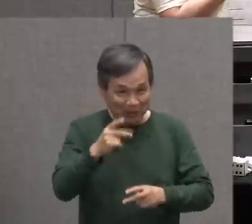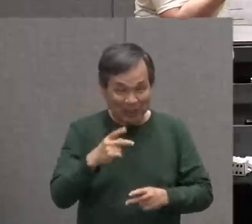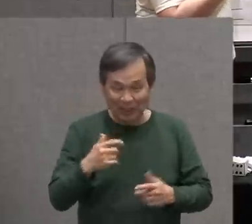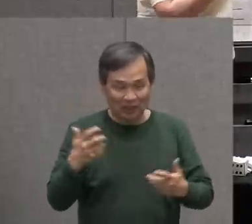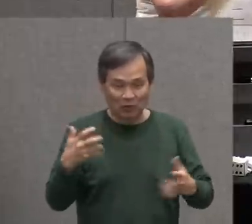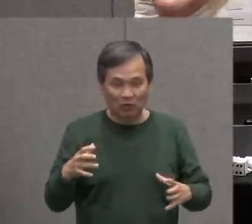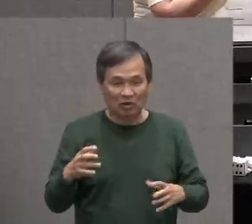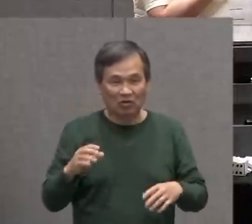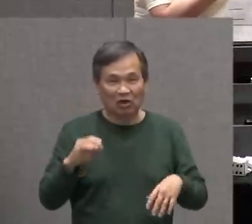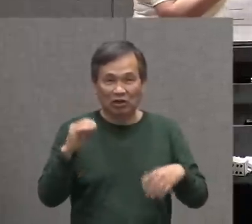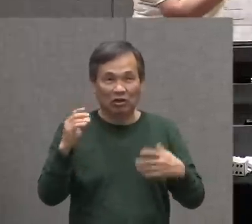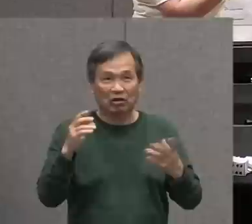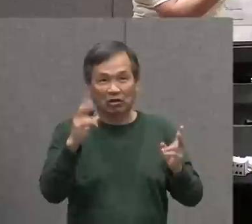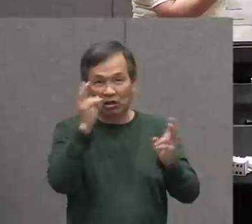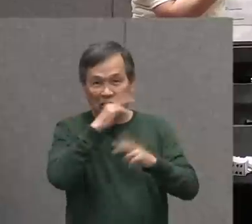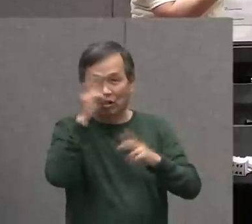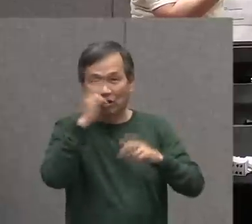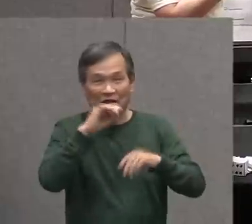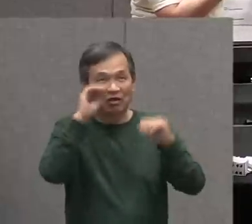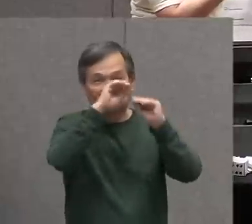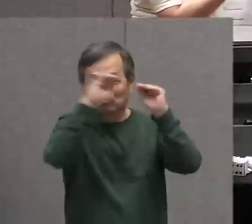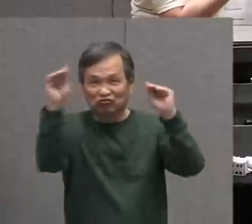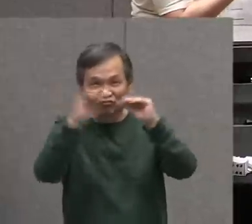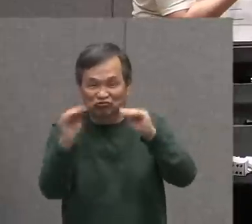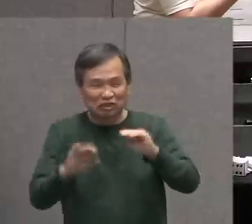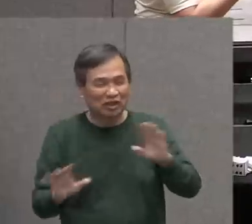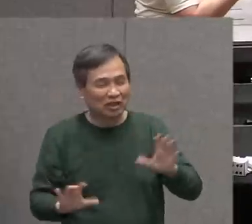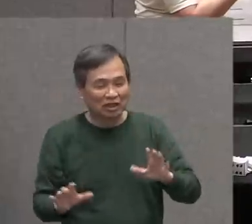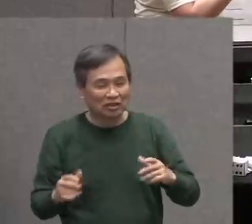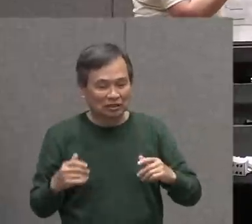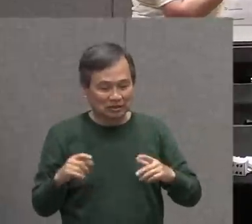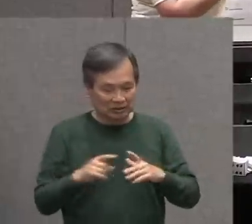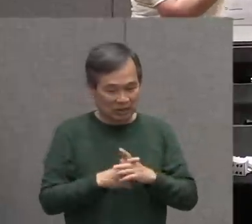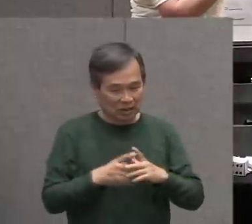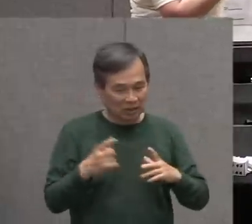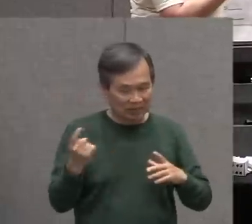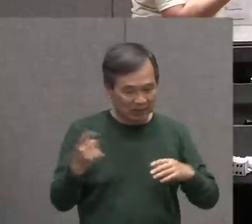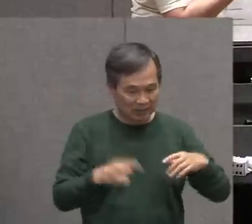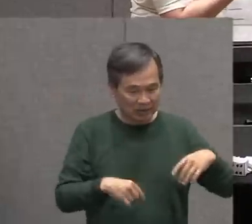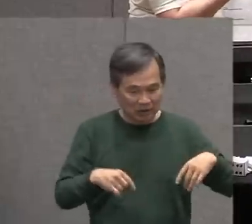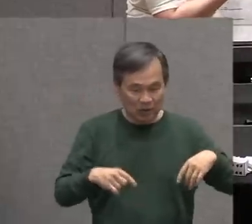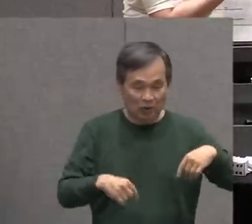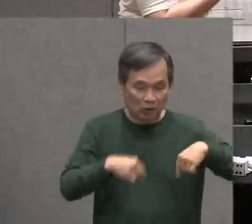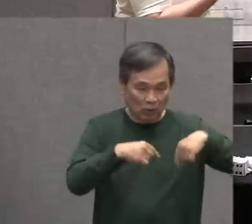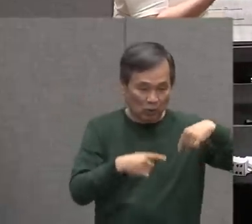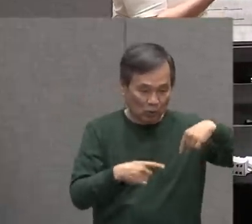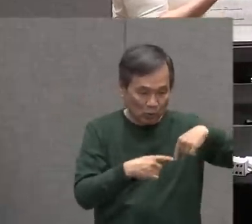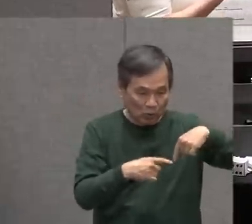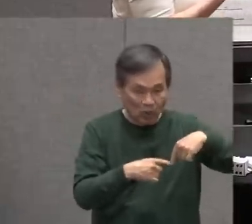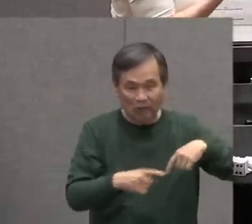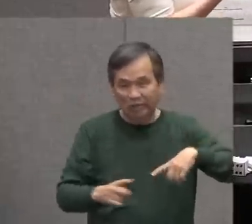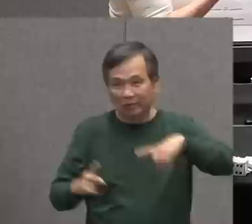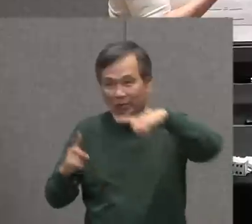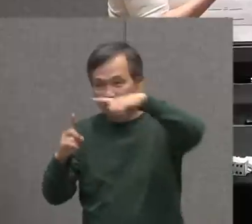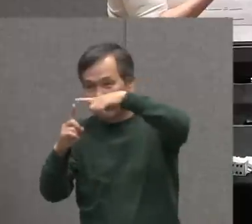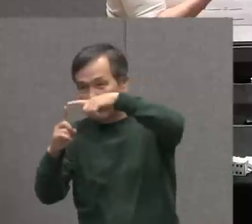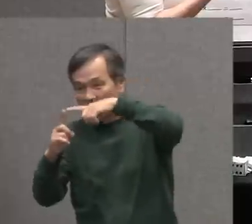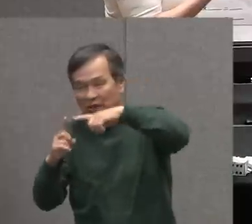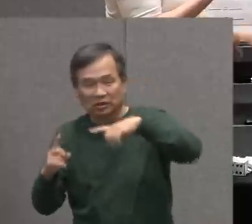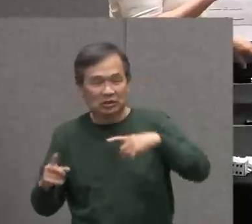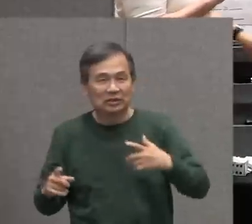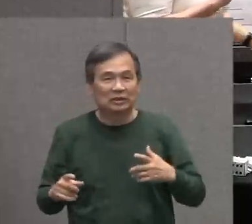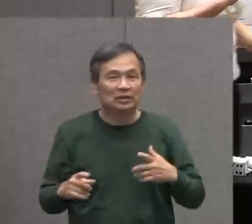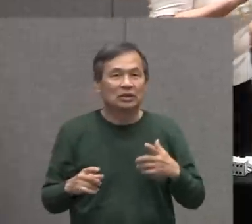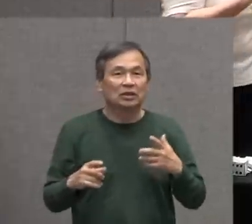want to hurry up and fill it up all right away. We might want to start at one of our corners versus maybe starting in the center. So we want to have